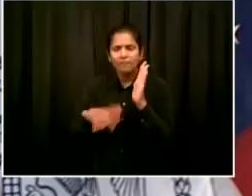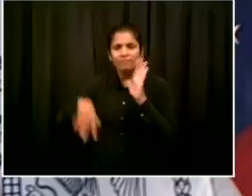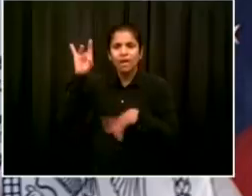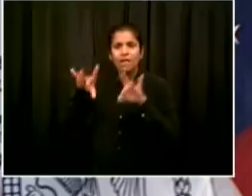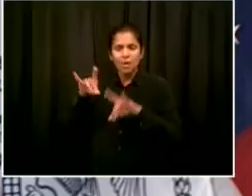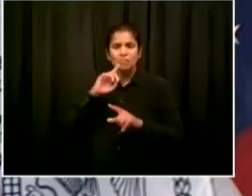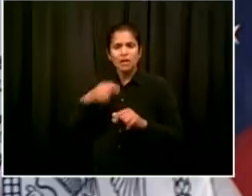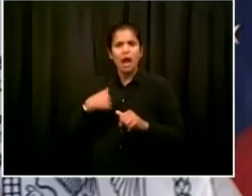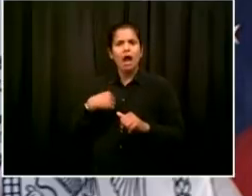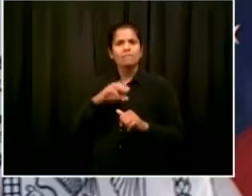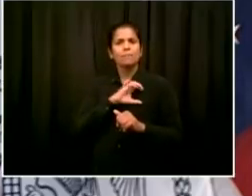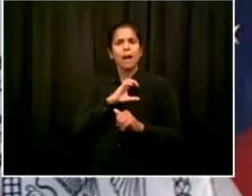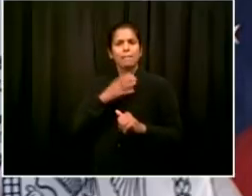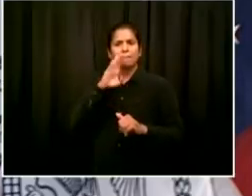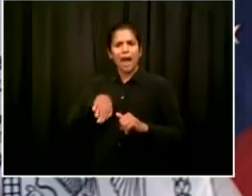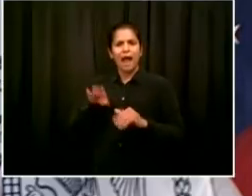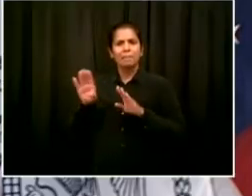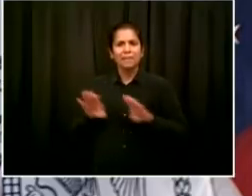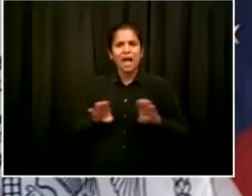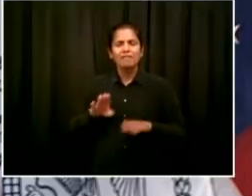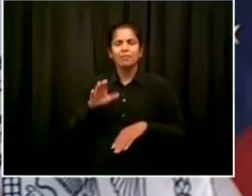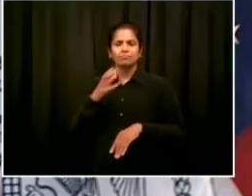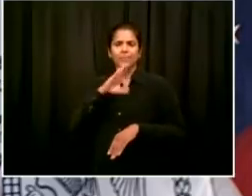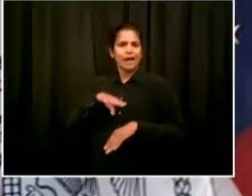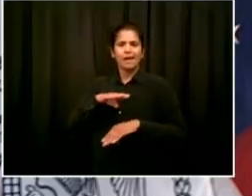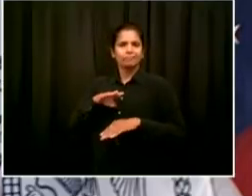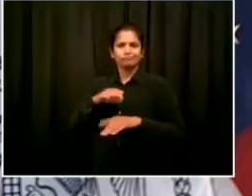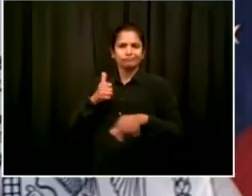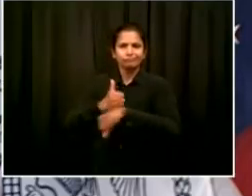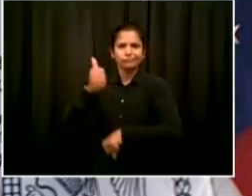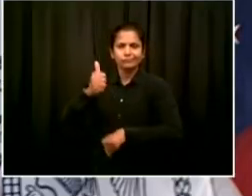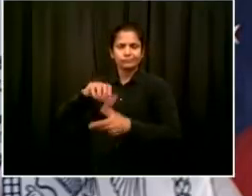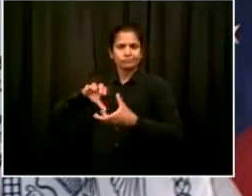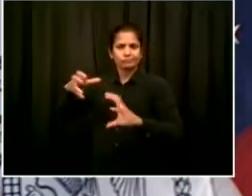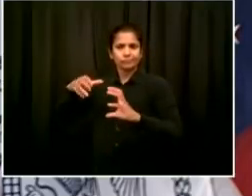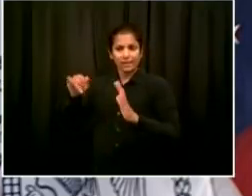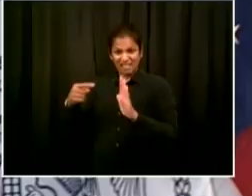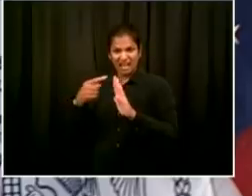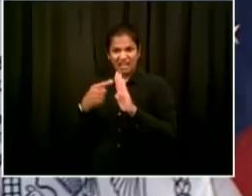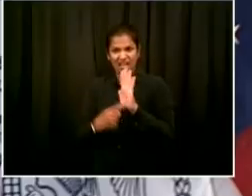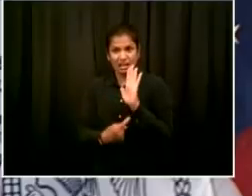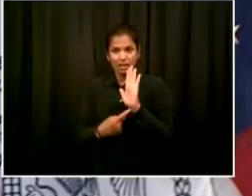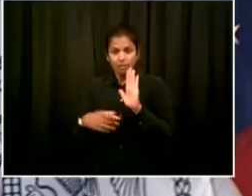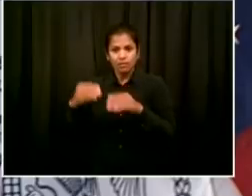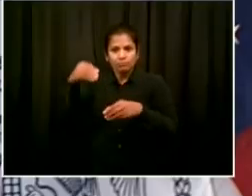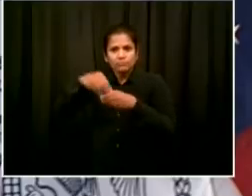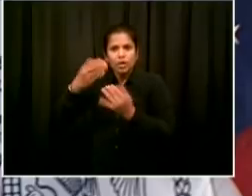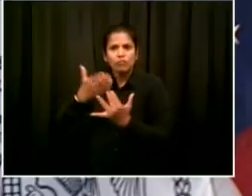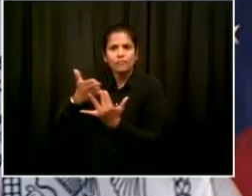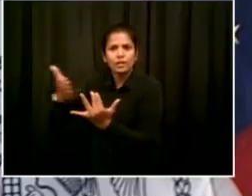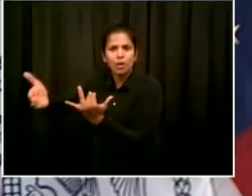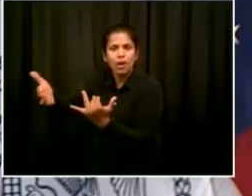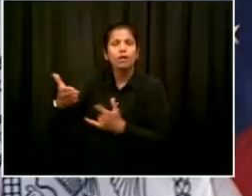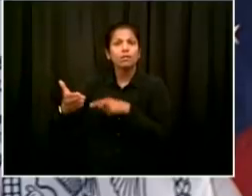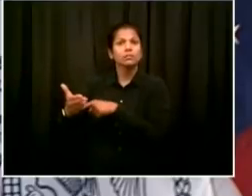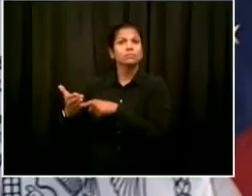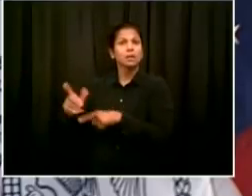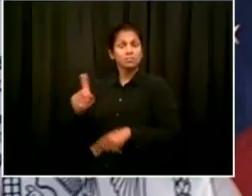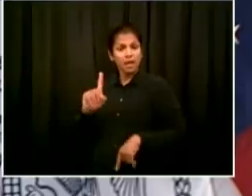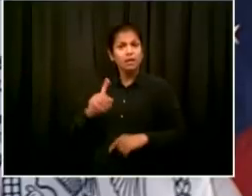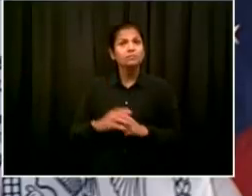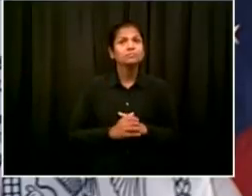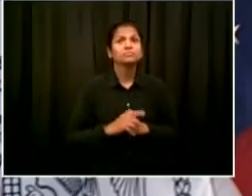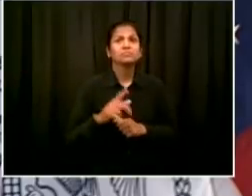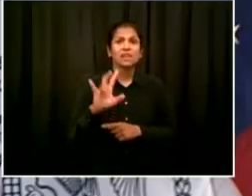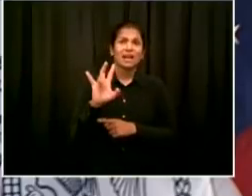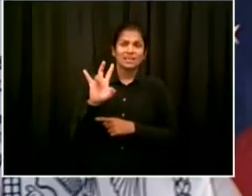been found to have engaged in misconduct over and over again and have been promoted in the process. So I just wanted to get your